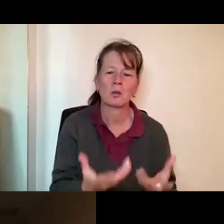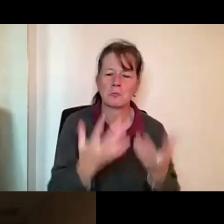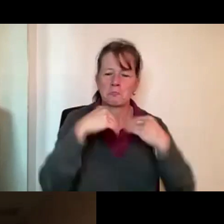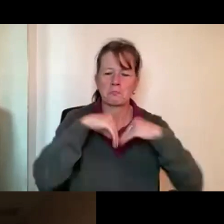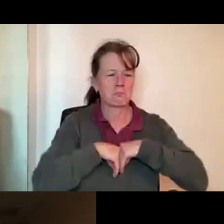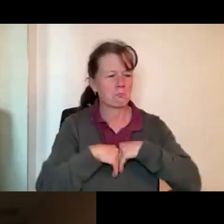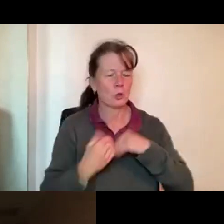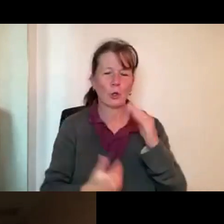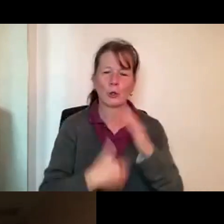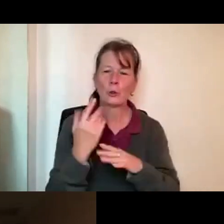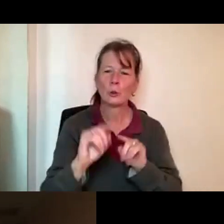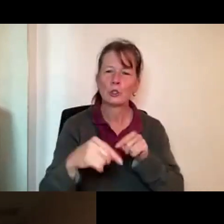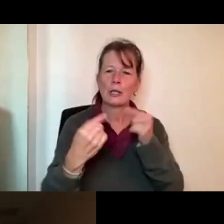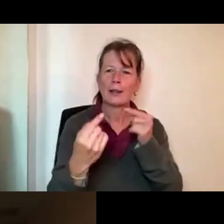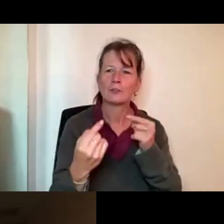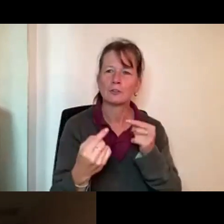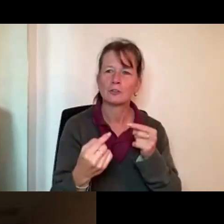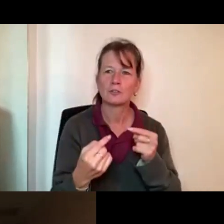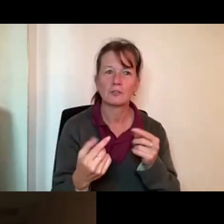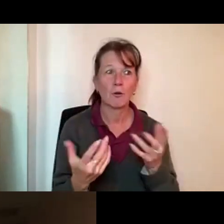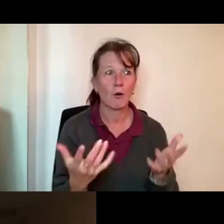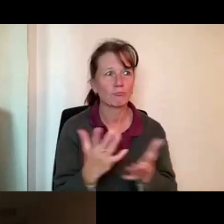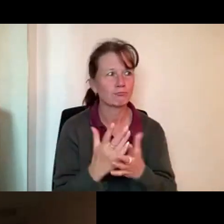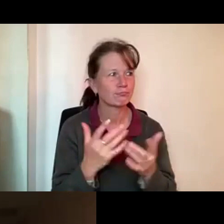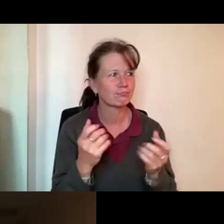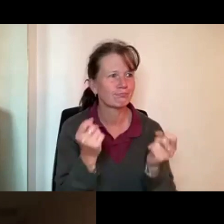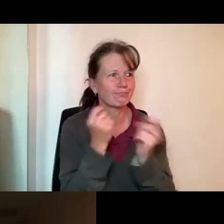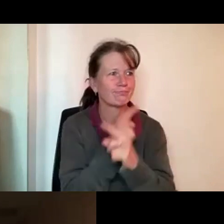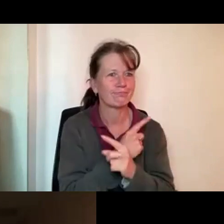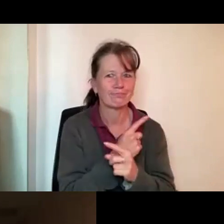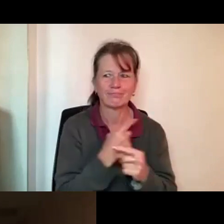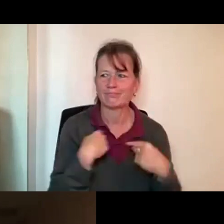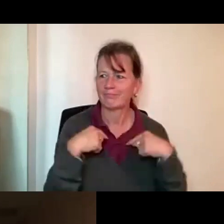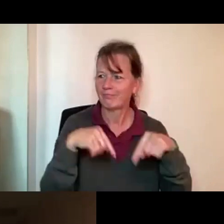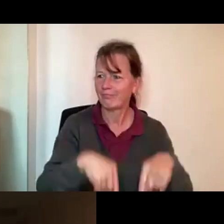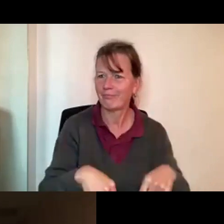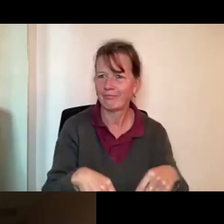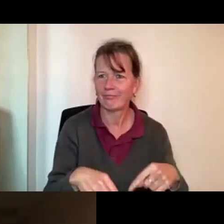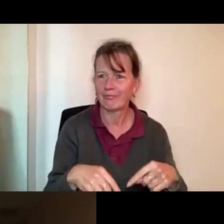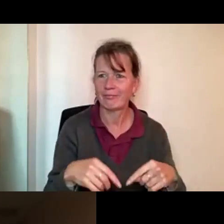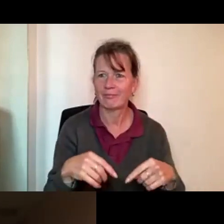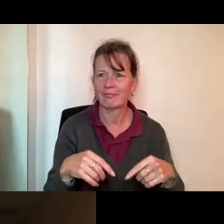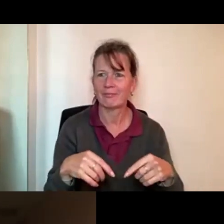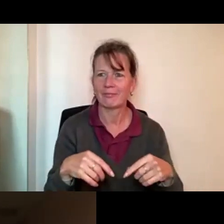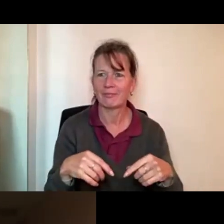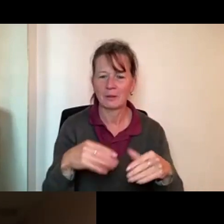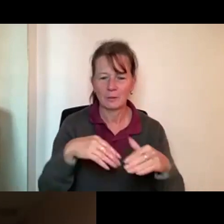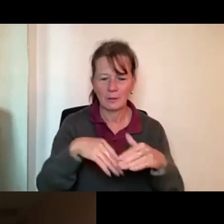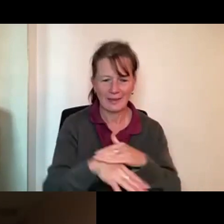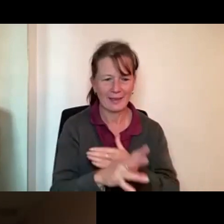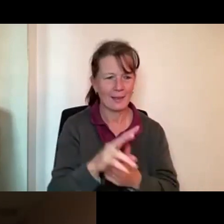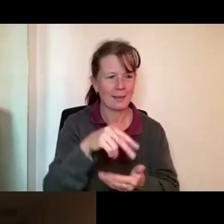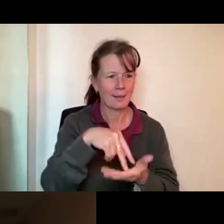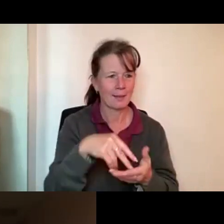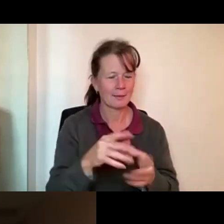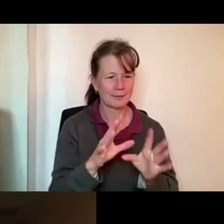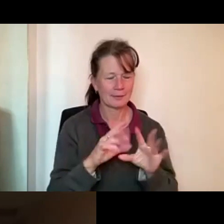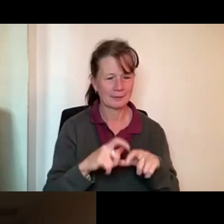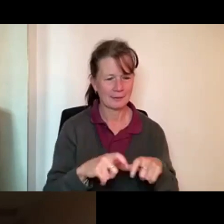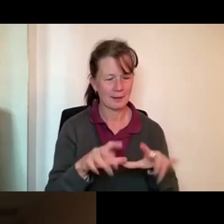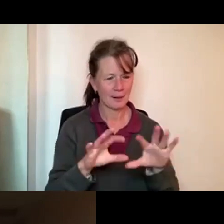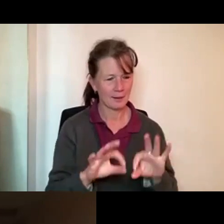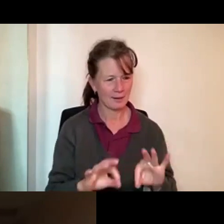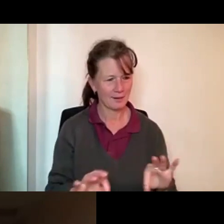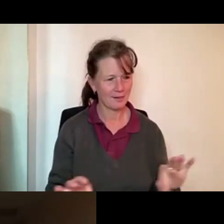challenge. And so, yeah, it's really funny to me to hear that, you might kind of walk in, have a very still audition process, and it's all